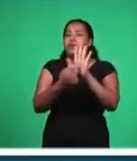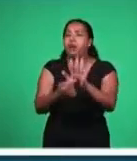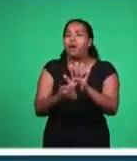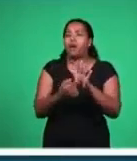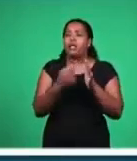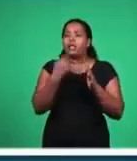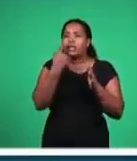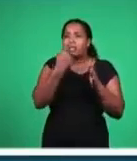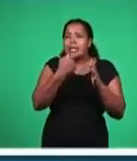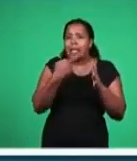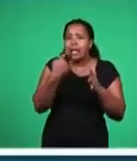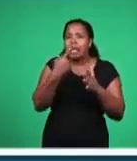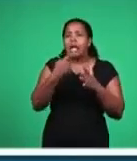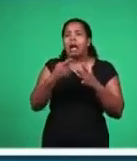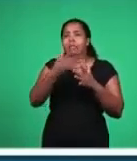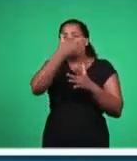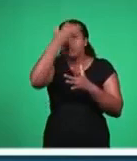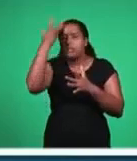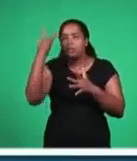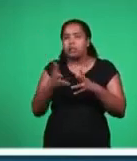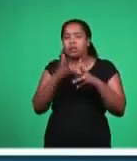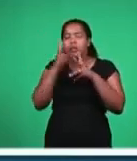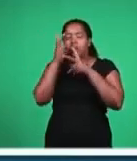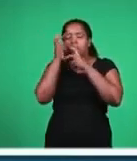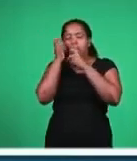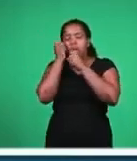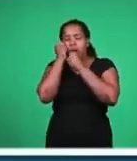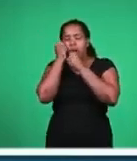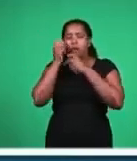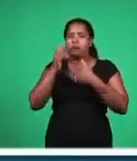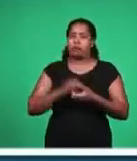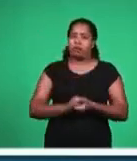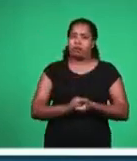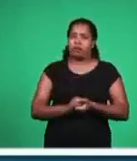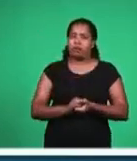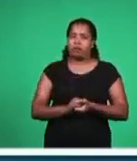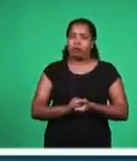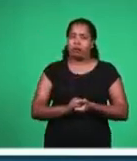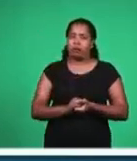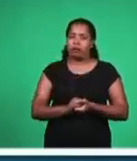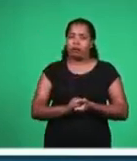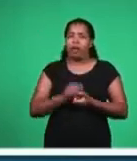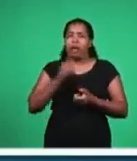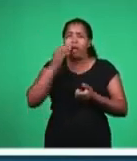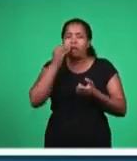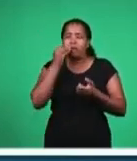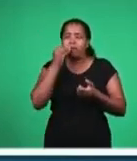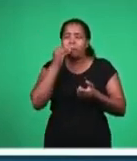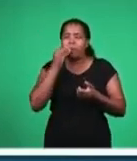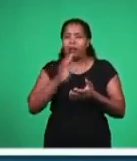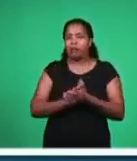And Jesus' first miracle, they left the best wine for the end of the feast.